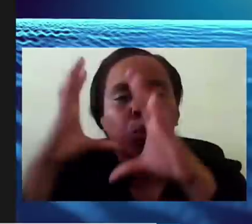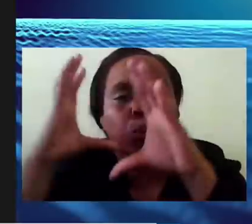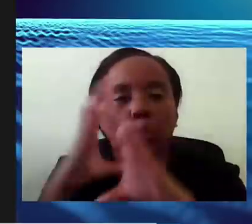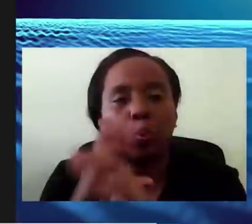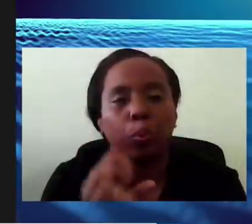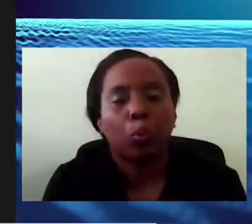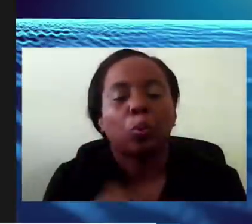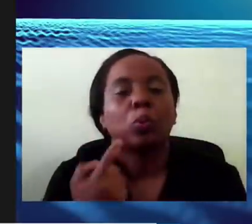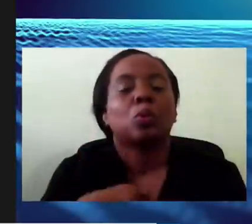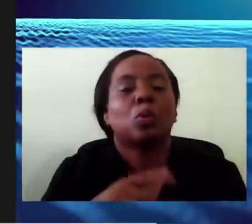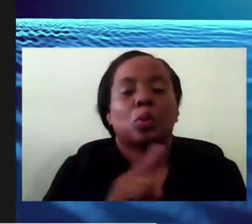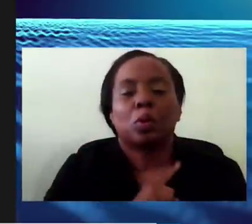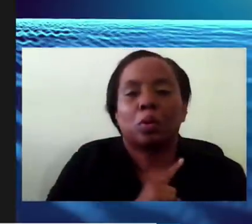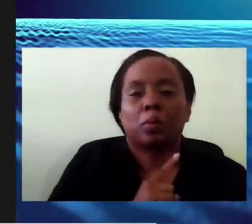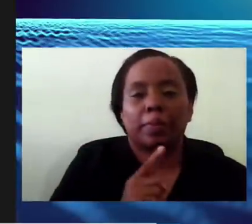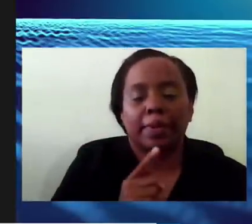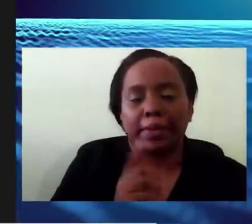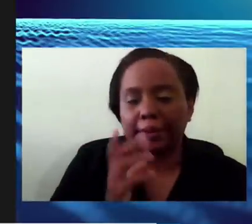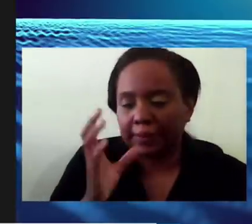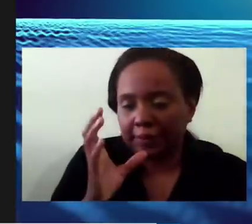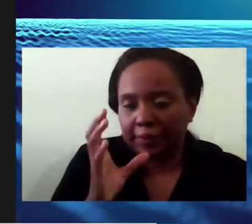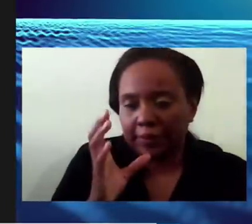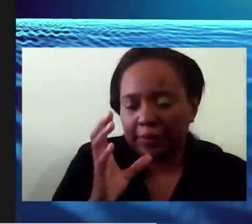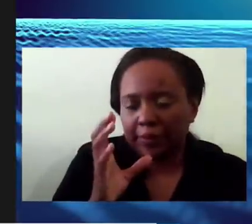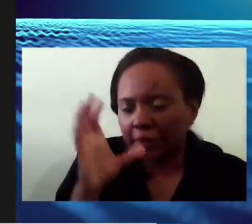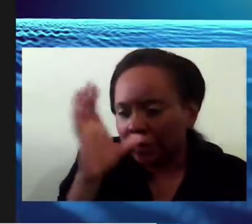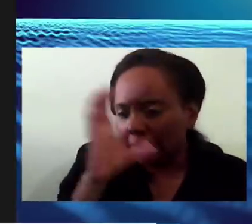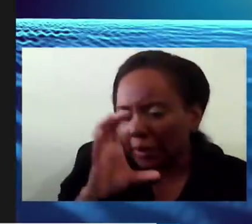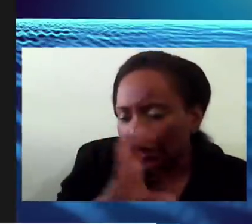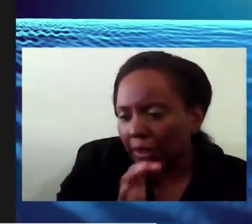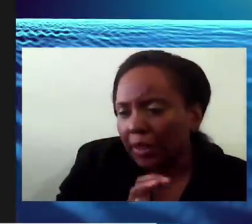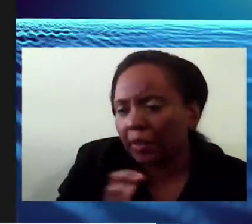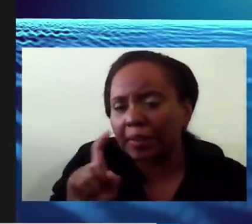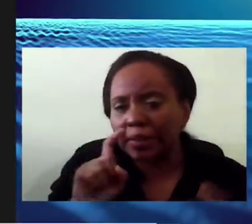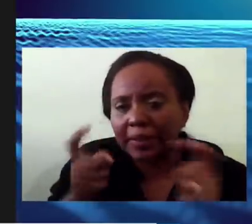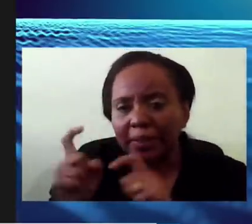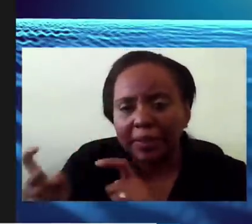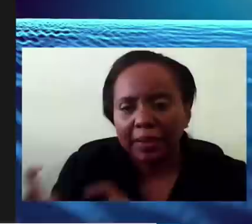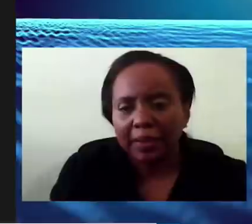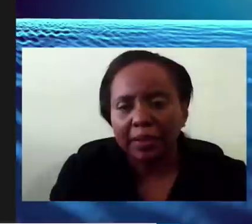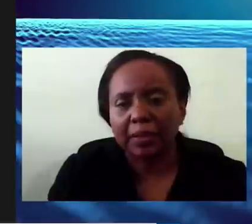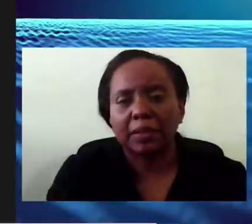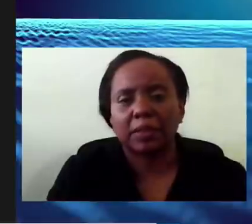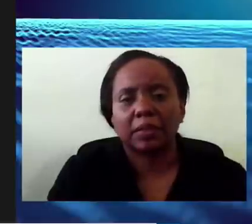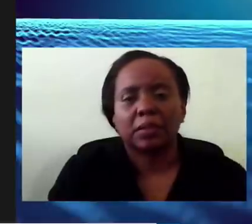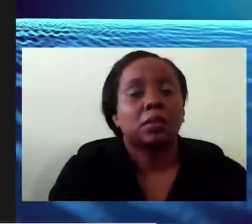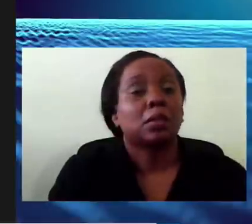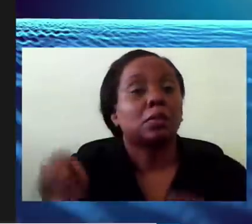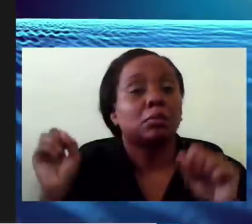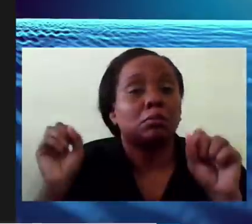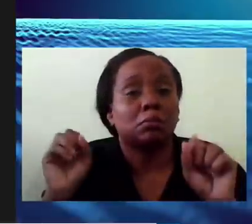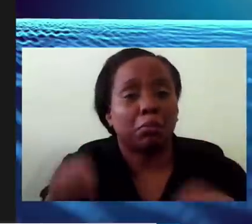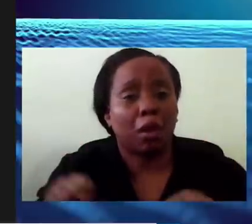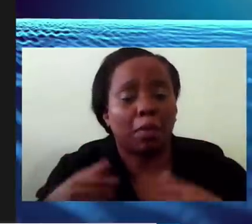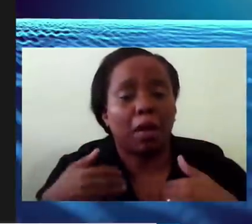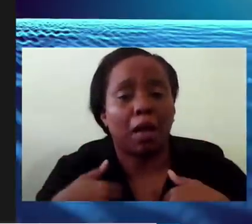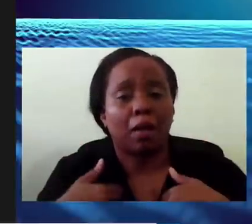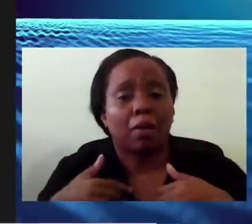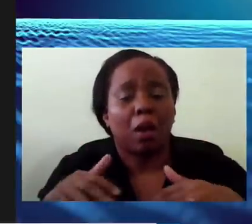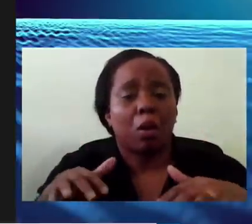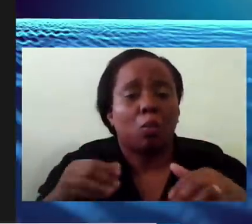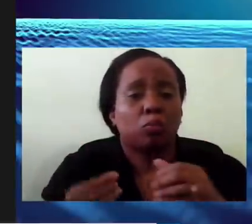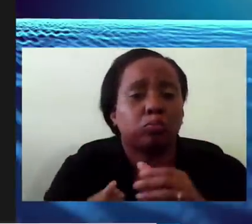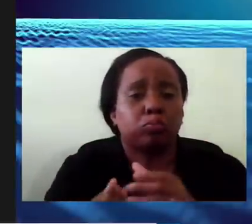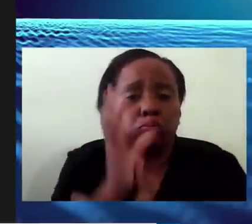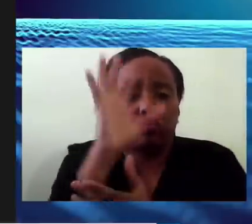going from the magma filling up, which means fresh magma's coming up. So prepare yourself for a series of eruptions. You know, the possibility of this